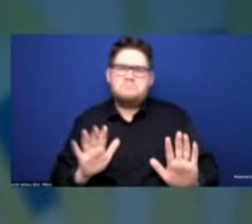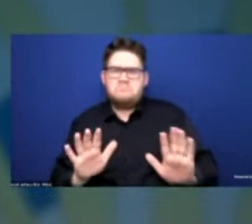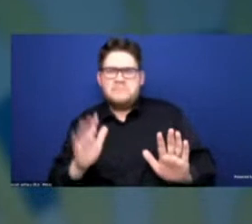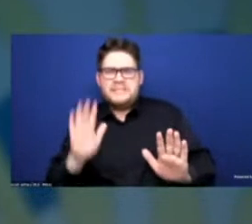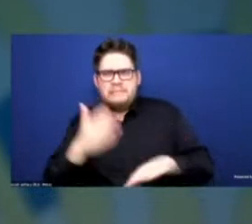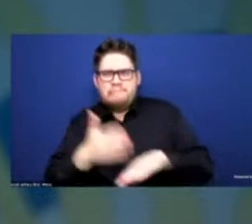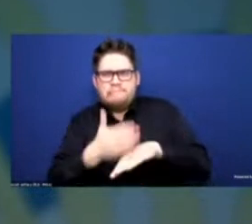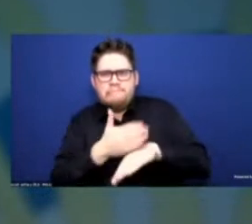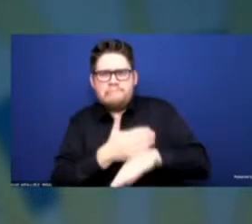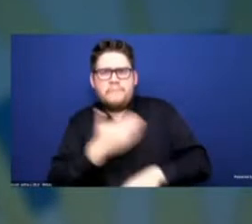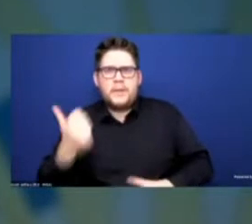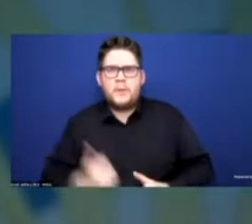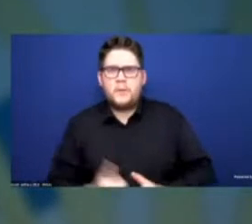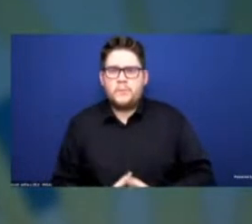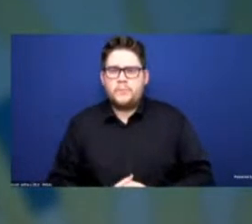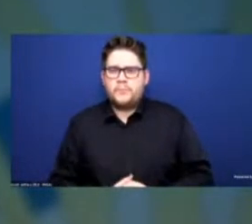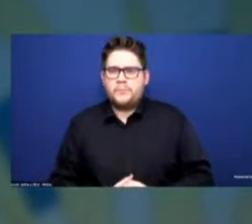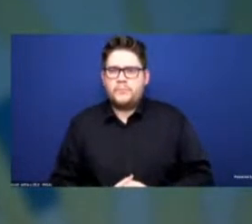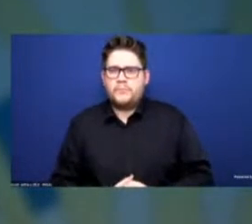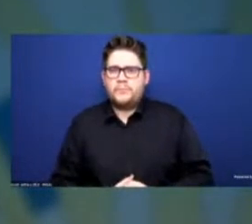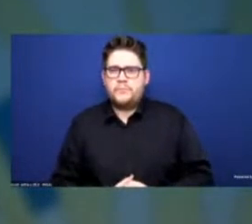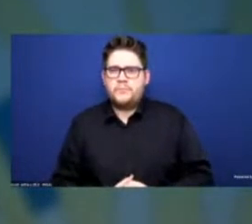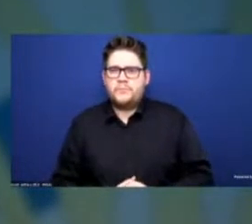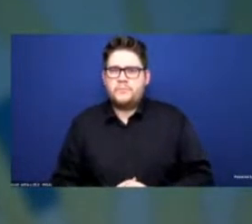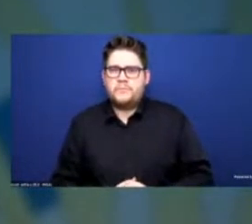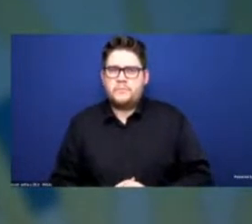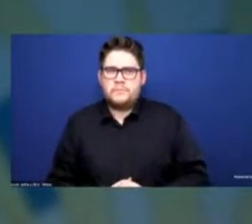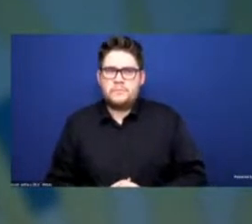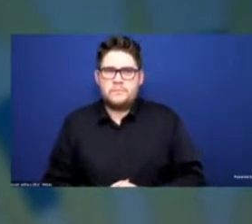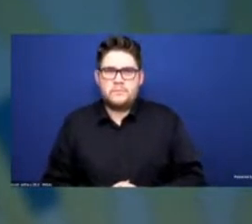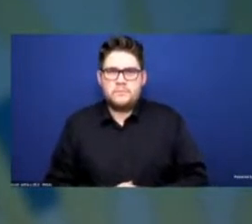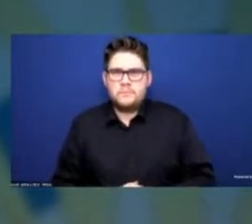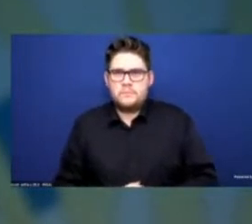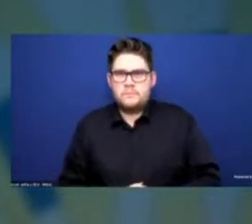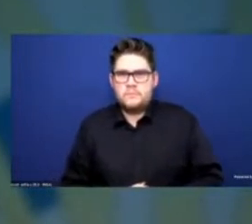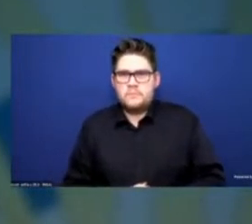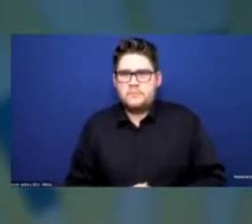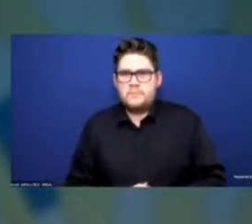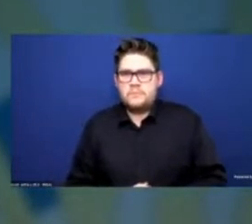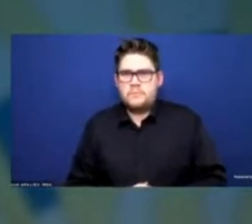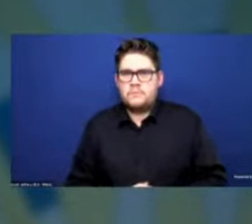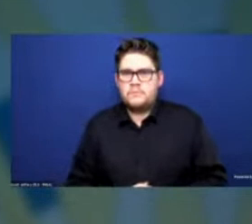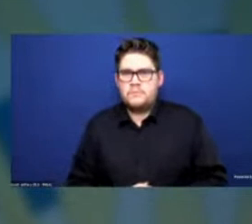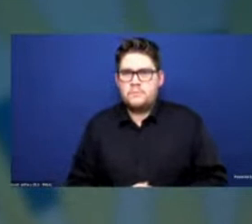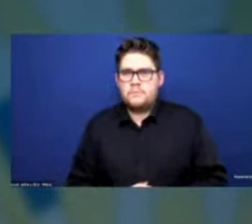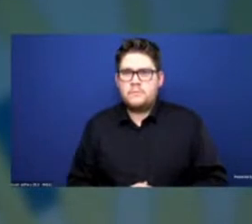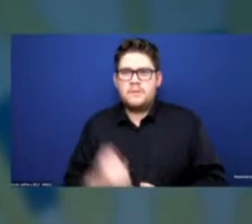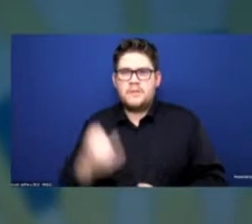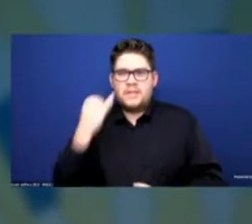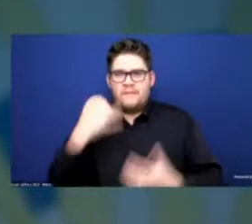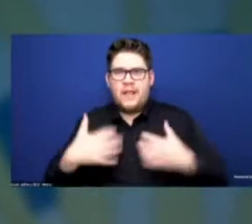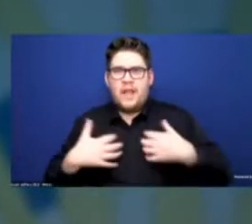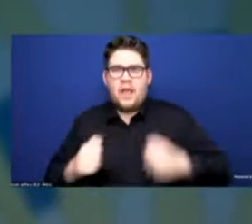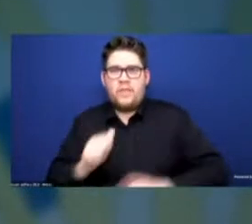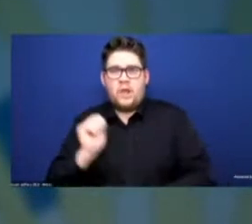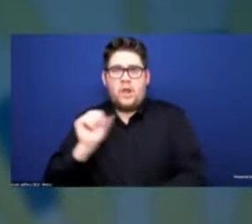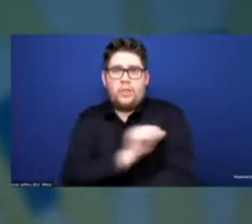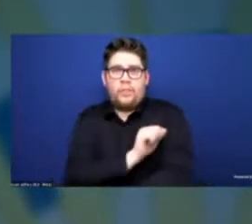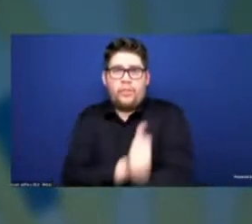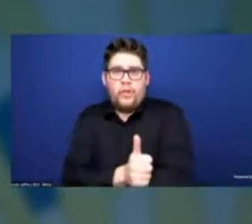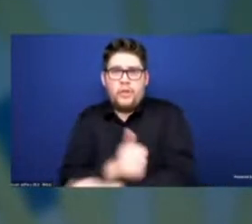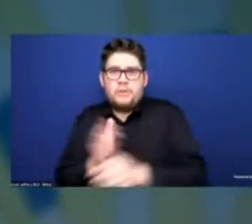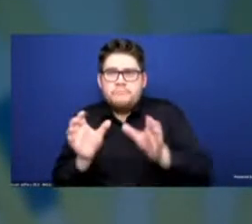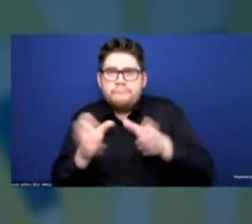The rates, of course, are less stable in the smaller health authorities, the less population, less transmission, but we are still